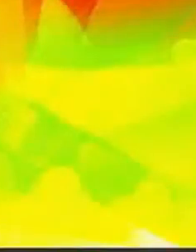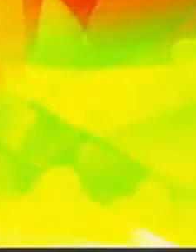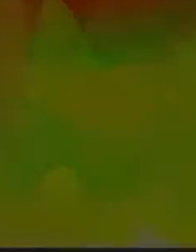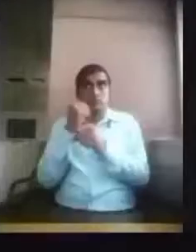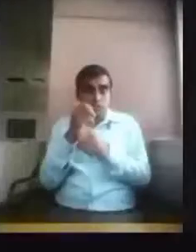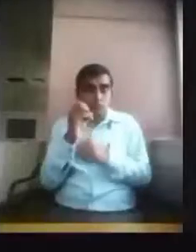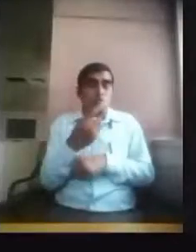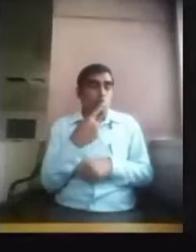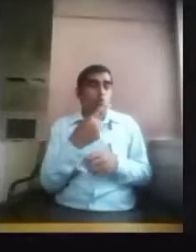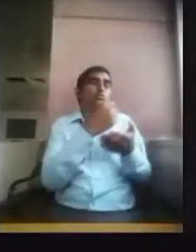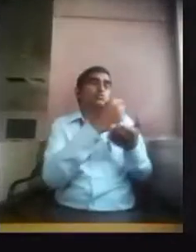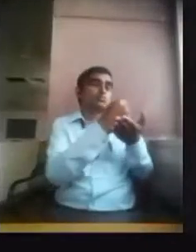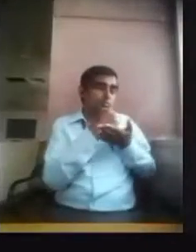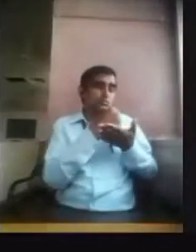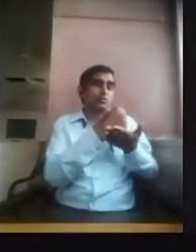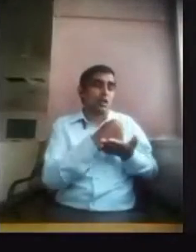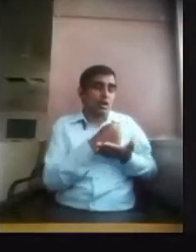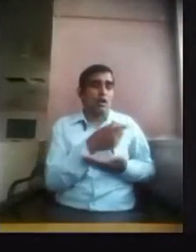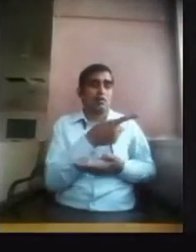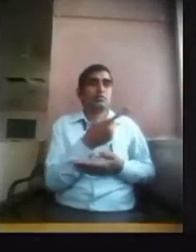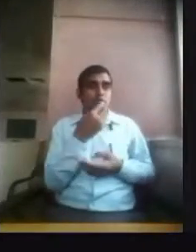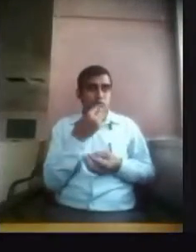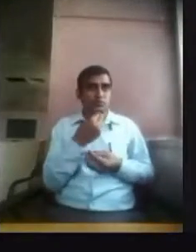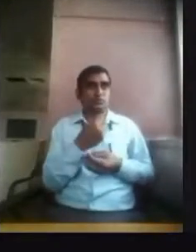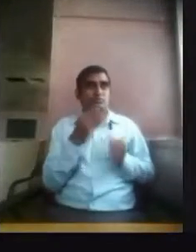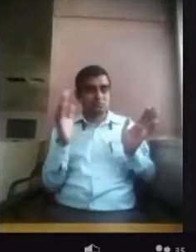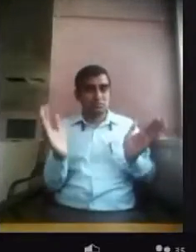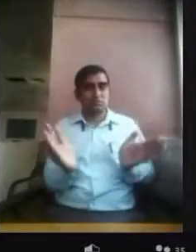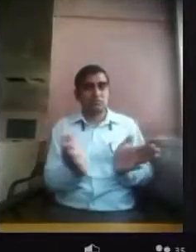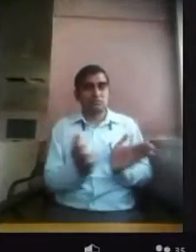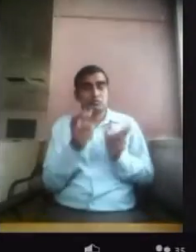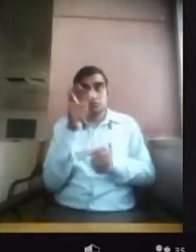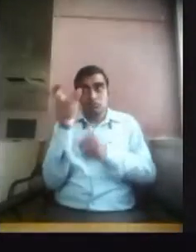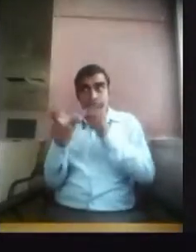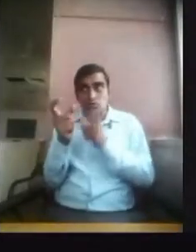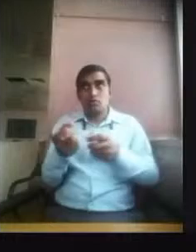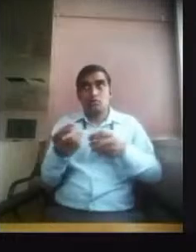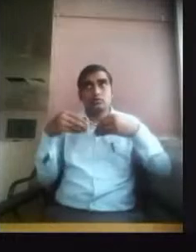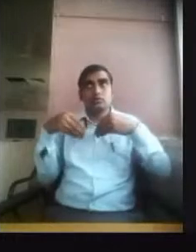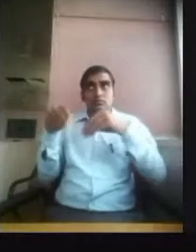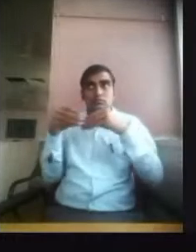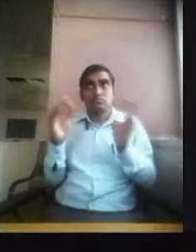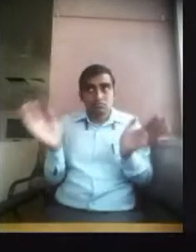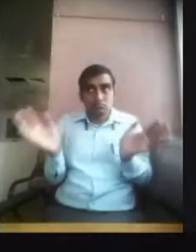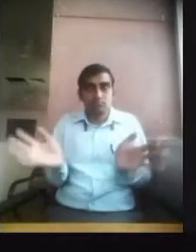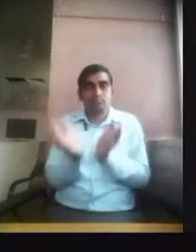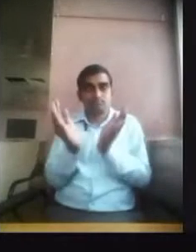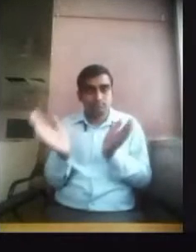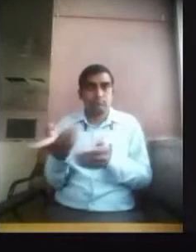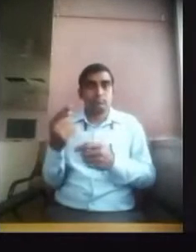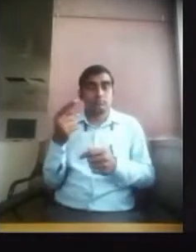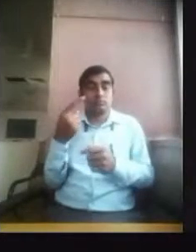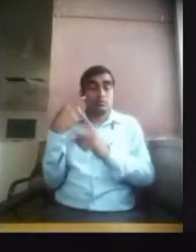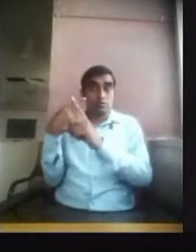the government or the organization, they would try to take that.